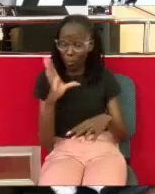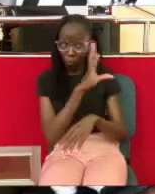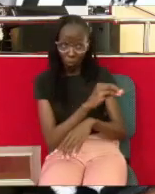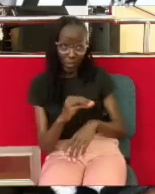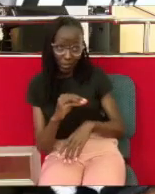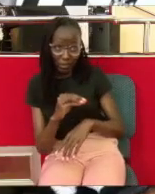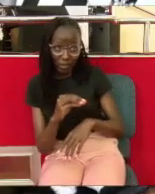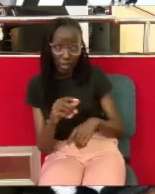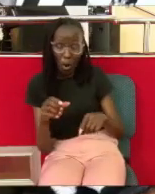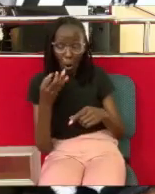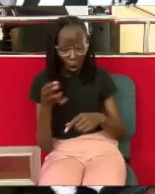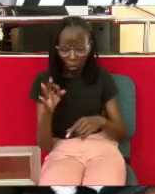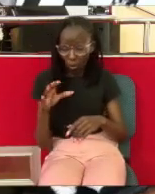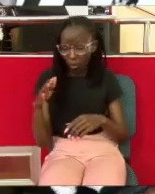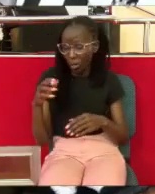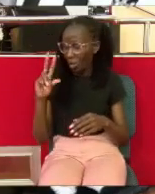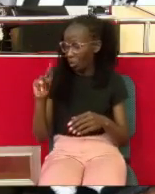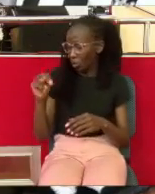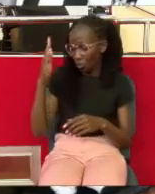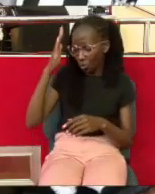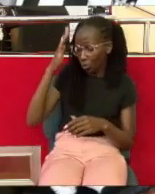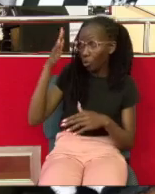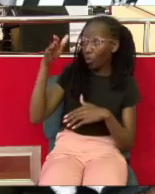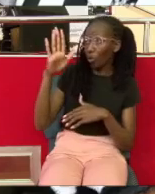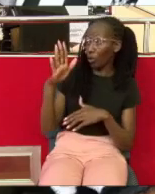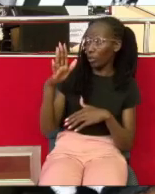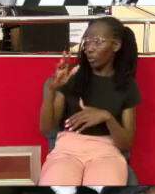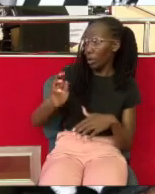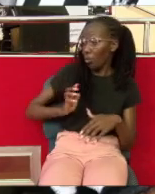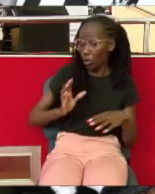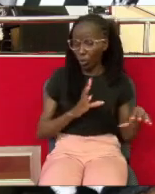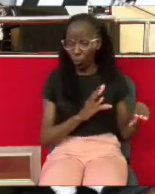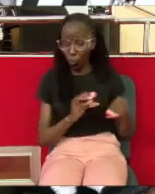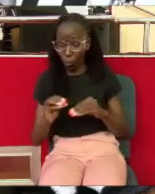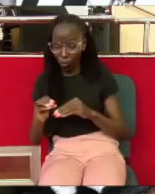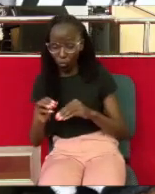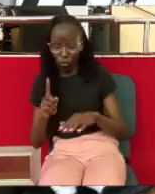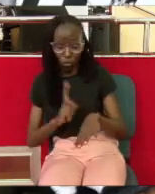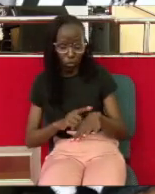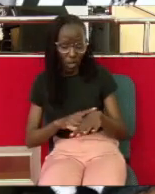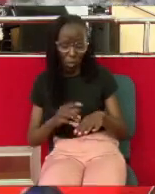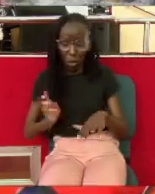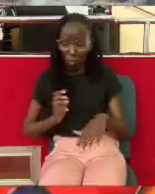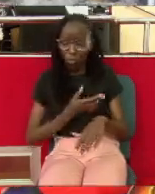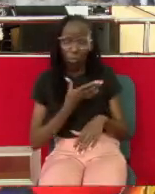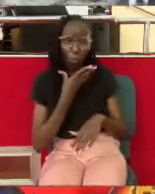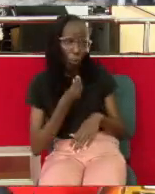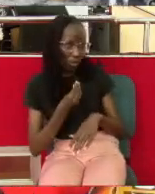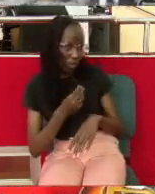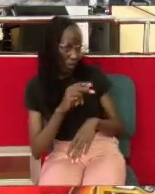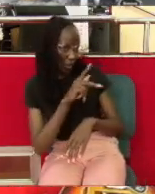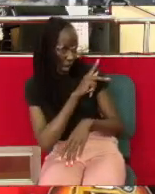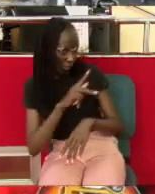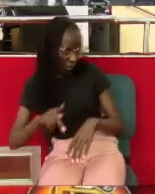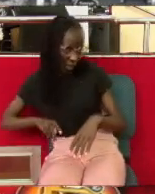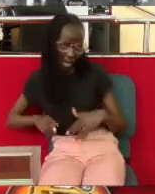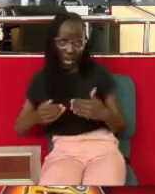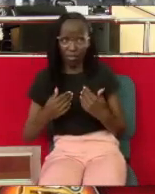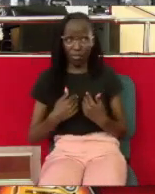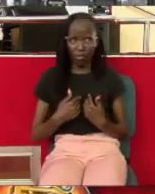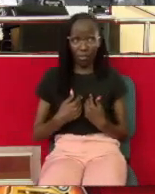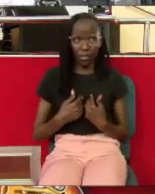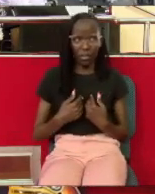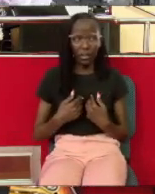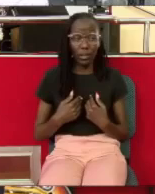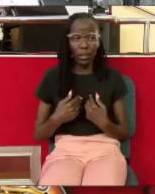acknowledge God, we get to a point of wanting to have a king. And the king that we want will oppress us.